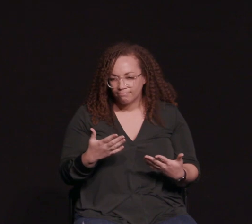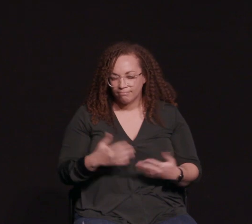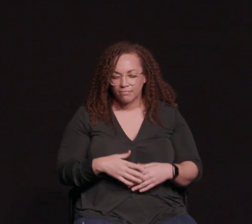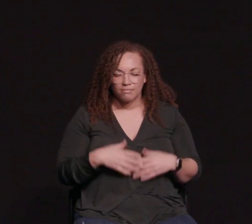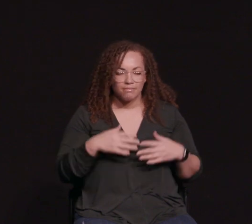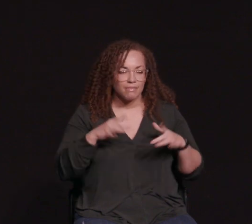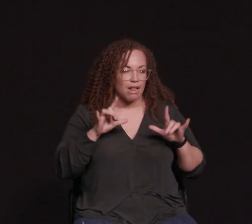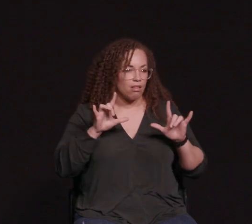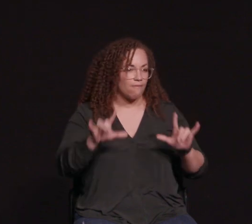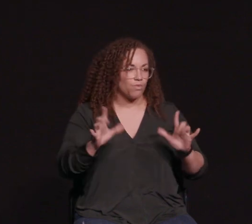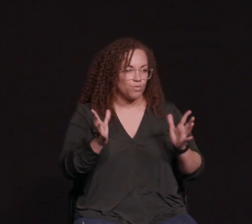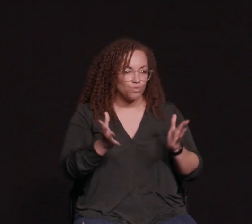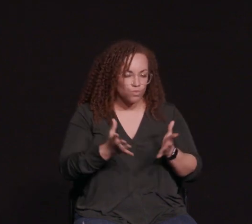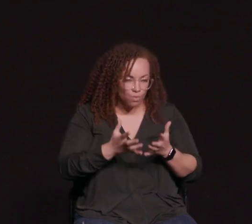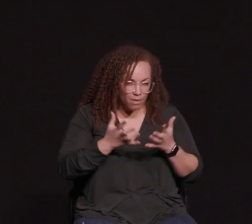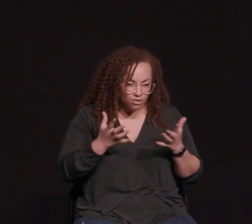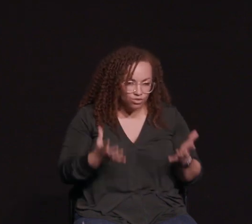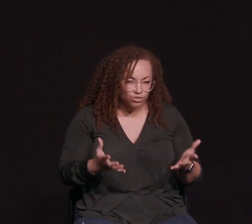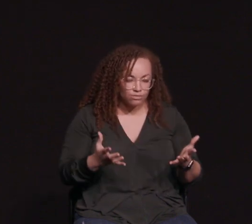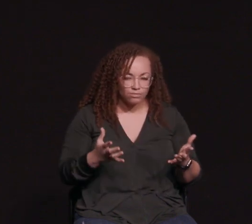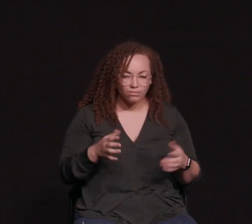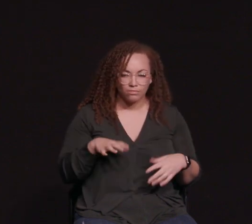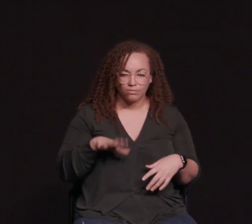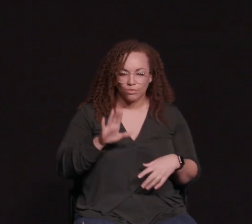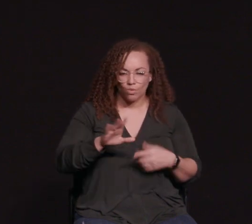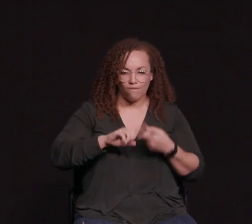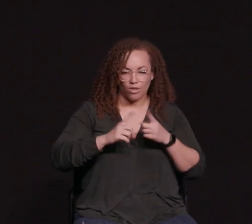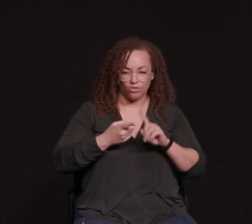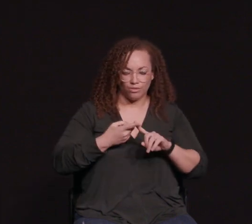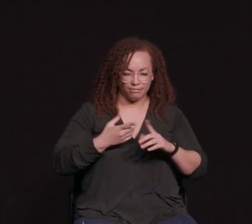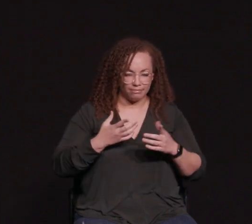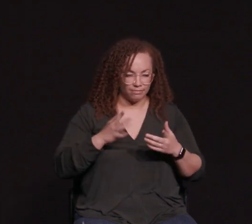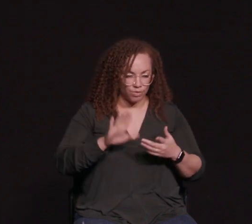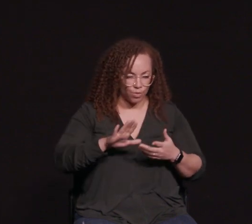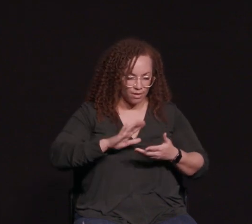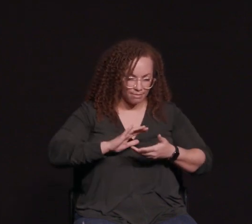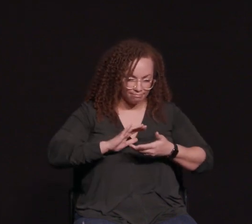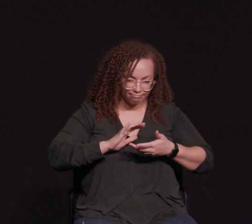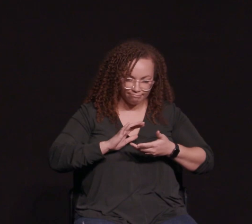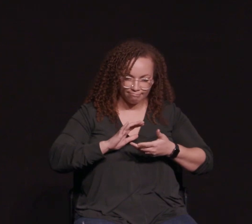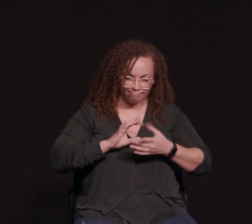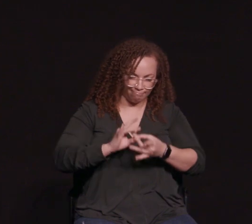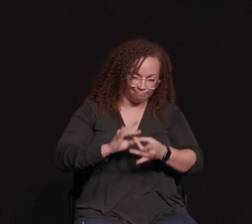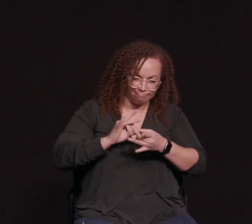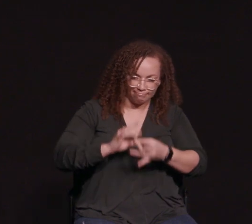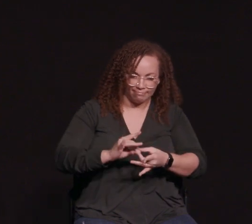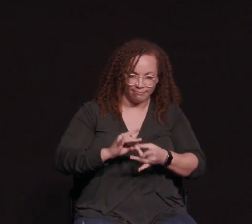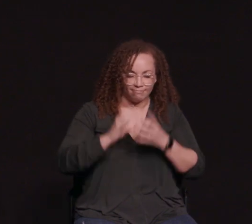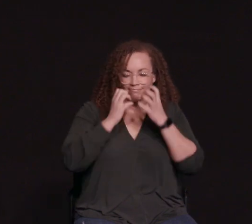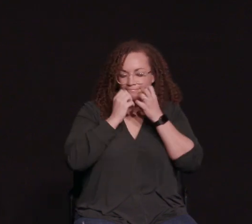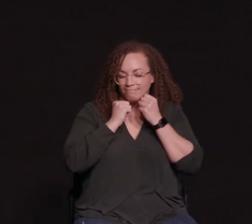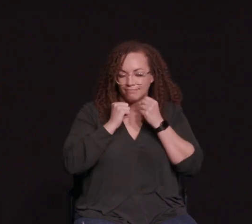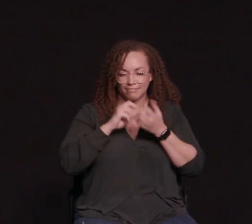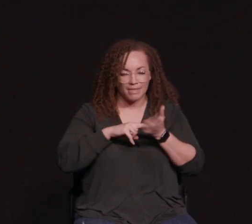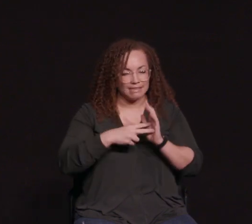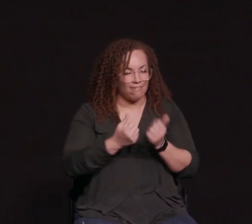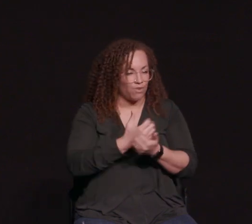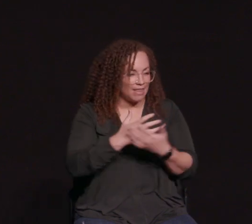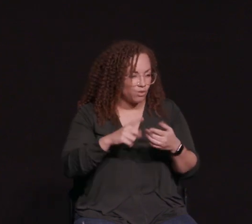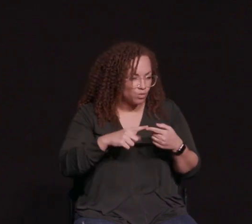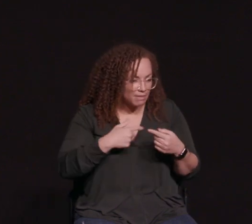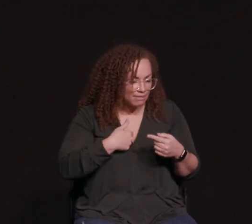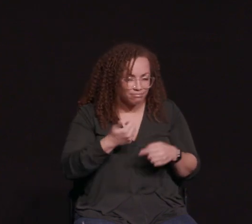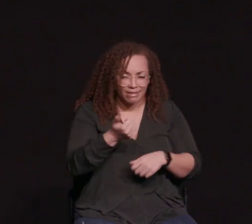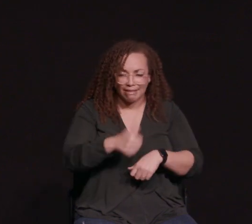I love you so much, and your companionship means everything to me. And anytime I get a platform